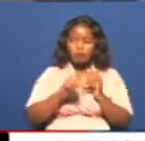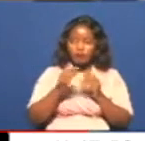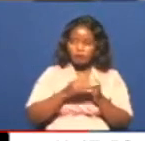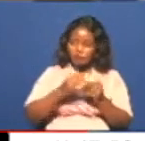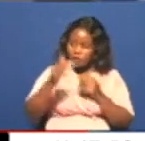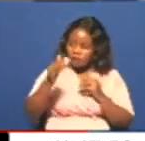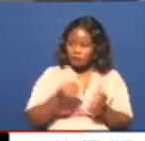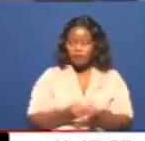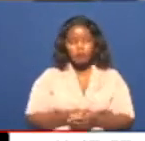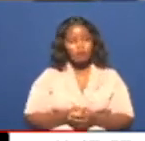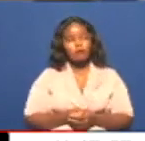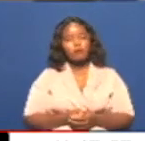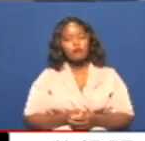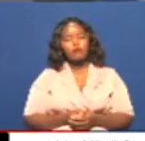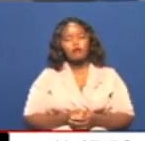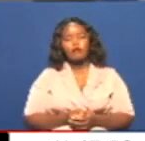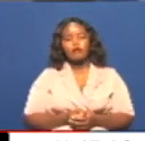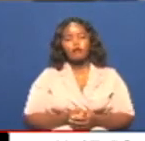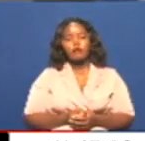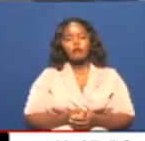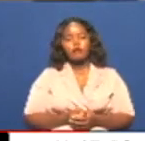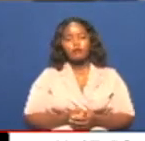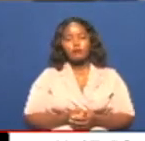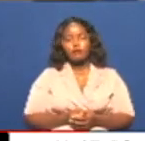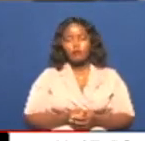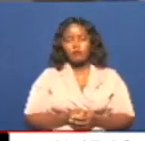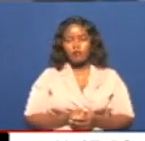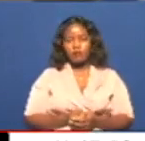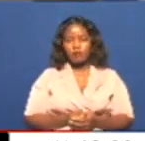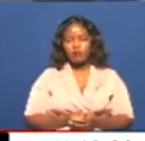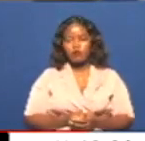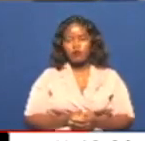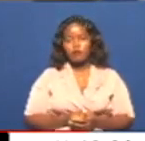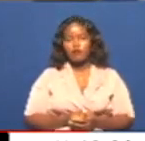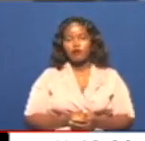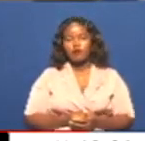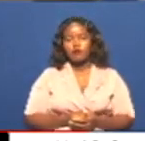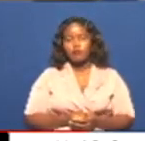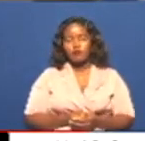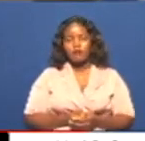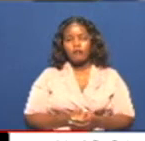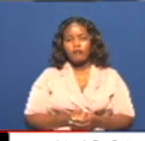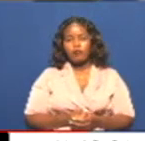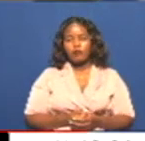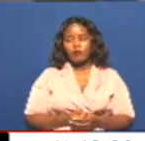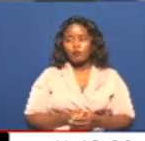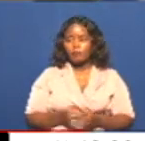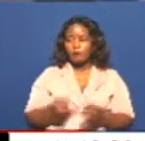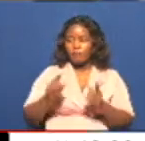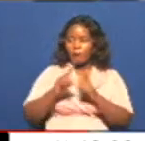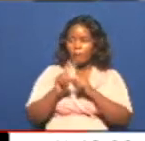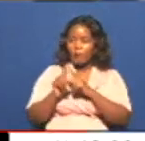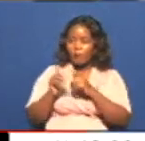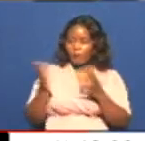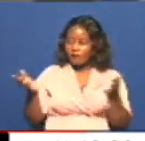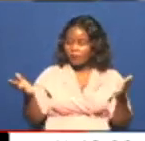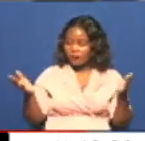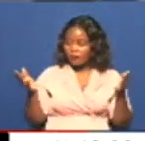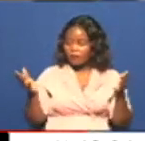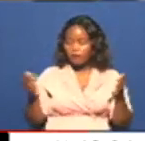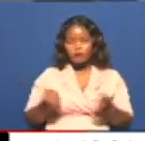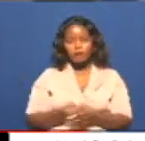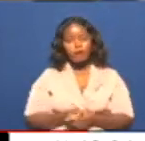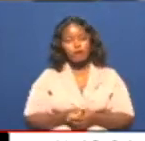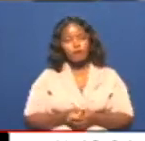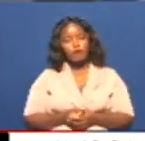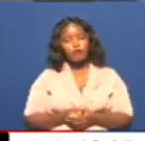that curbing political hopping could be the game changer in formation of those political formations? Because